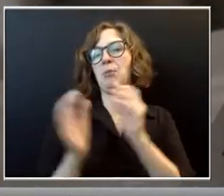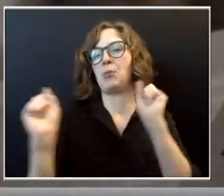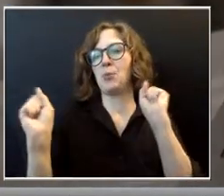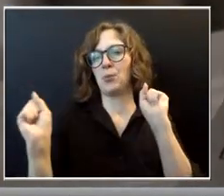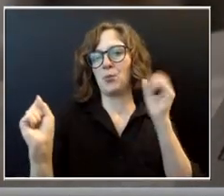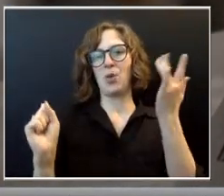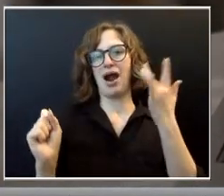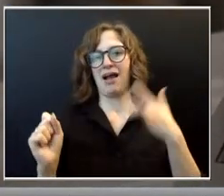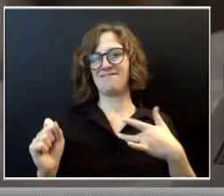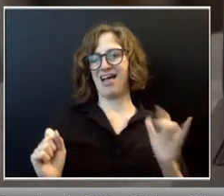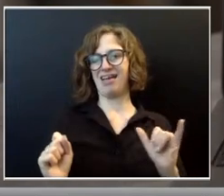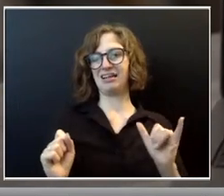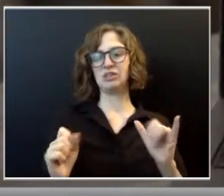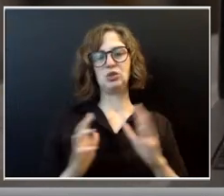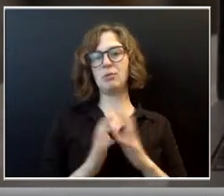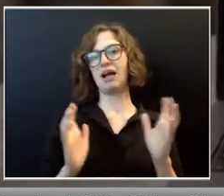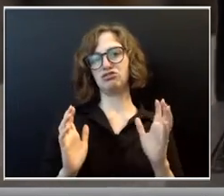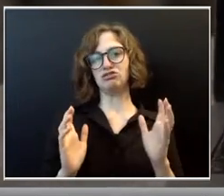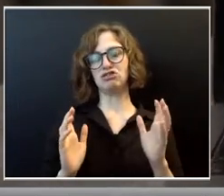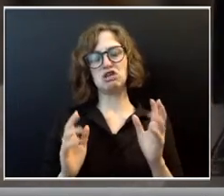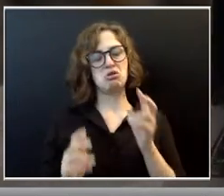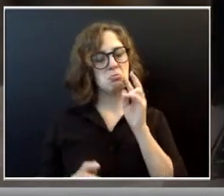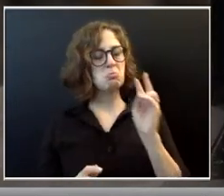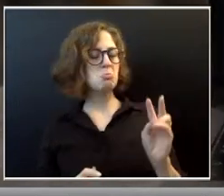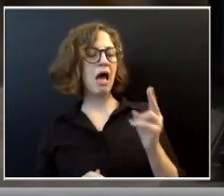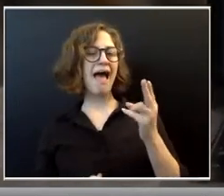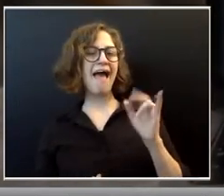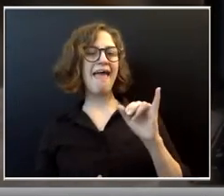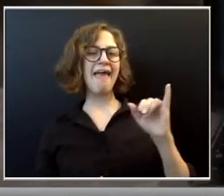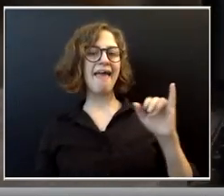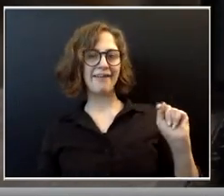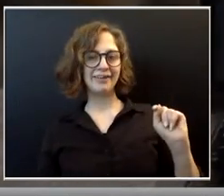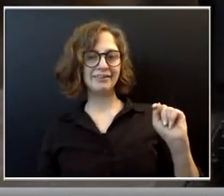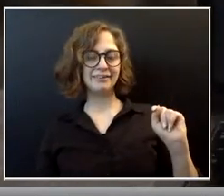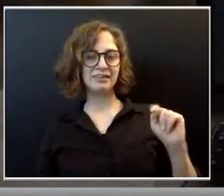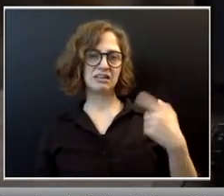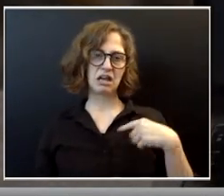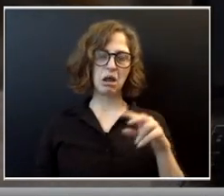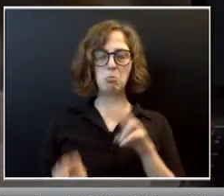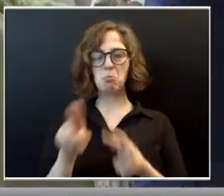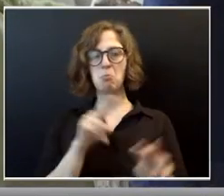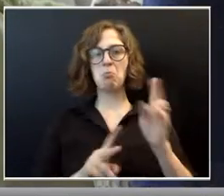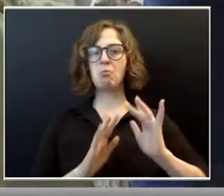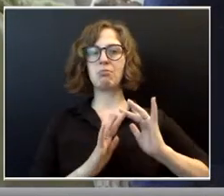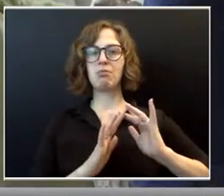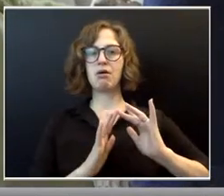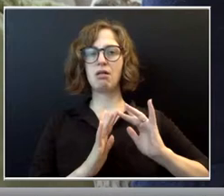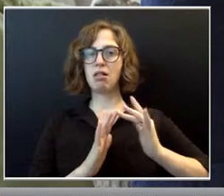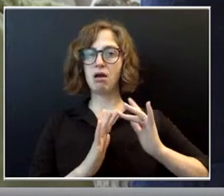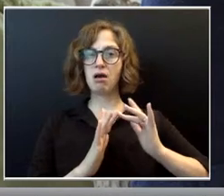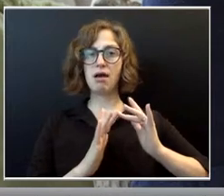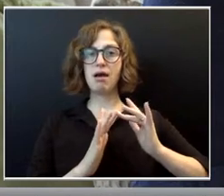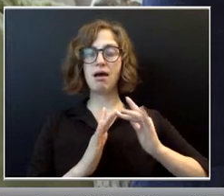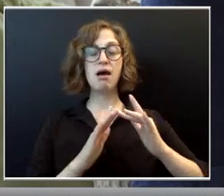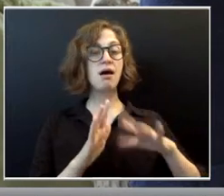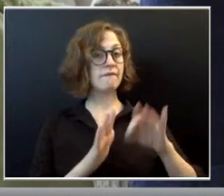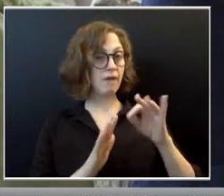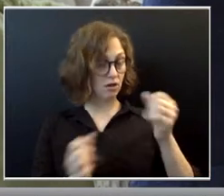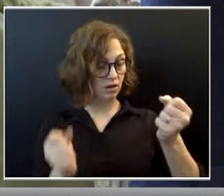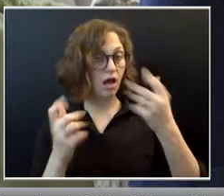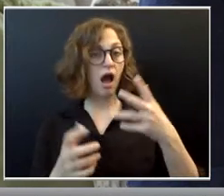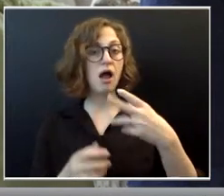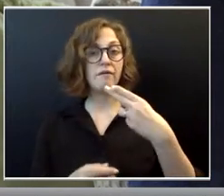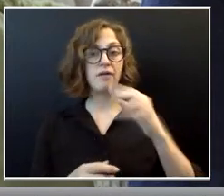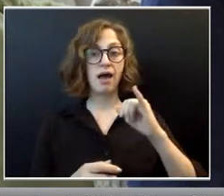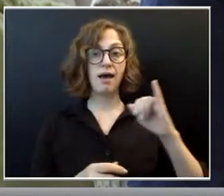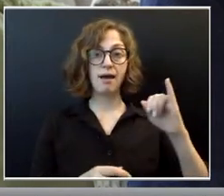at high-intensity interval training. I looked online and saw a lot of high-intensity interval